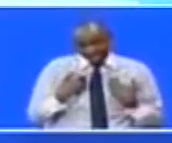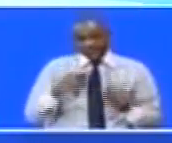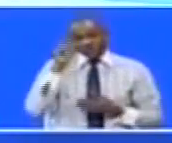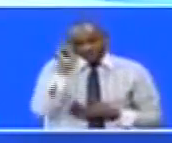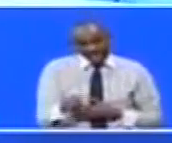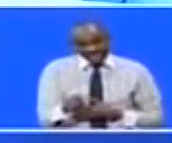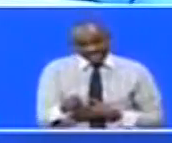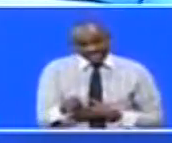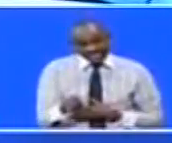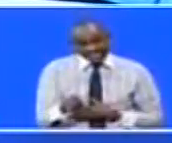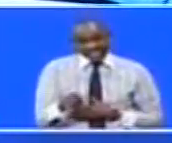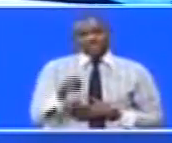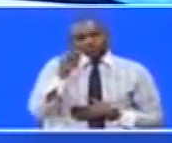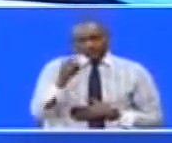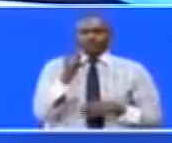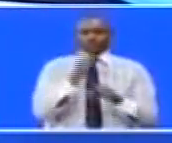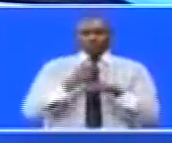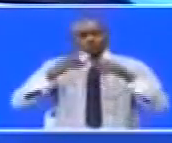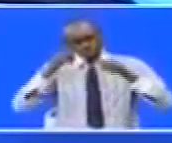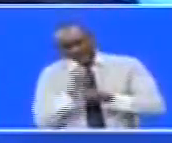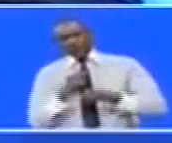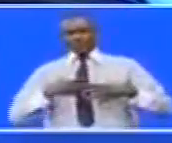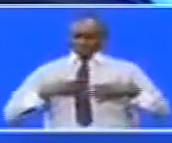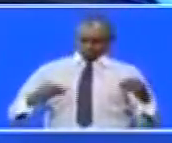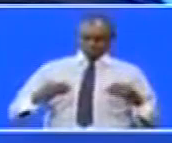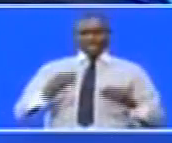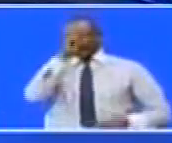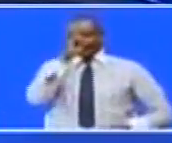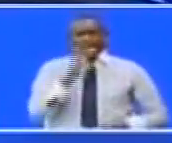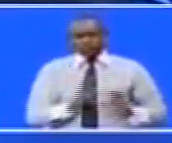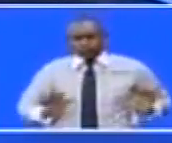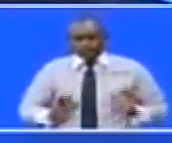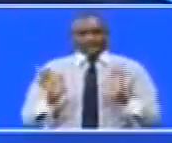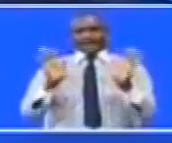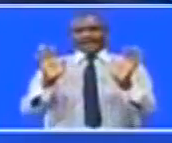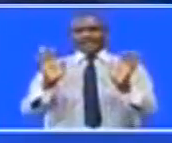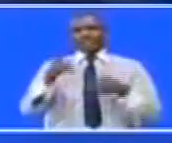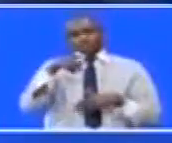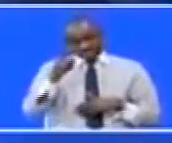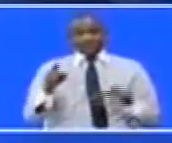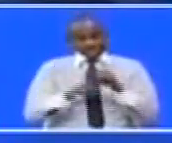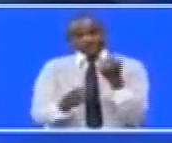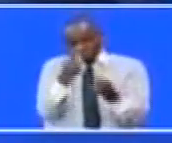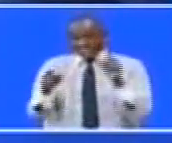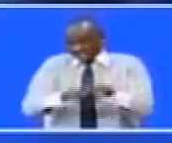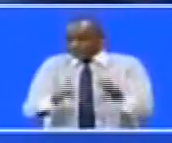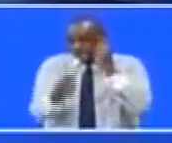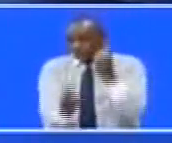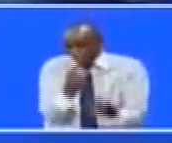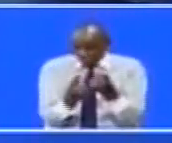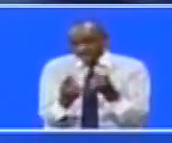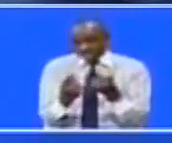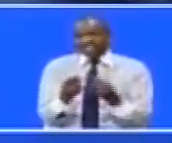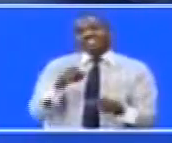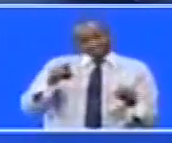give... You know, you have to throw in some charisma. You have to throw in, you know, how you throw in that, you know, some chocolate and, you know, desiccated